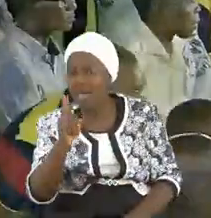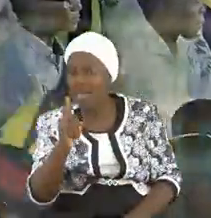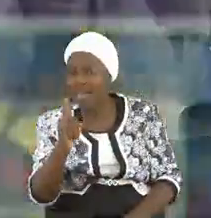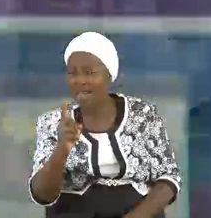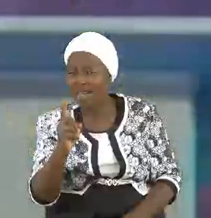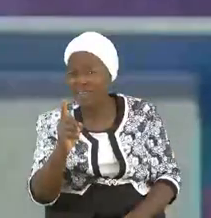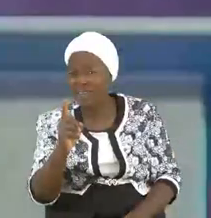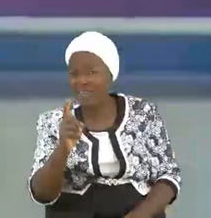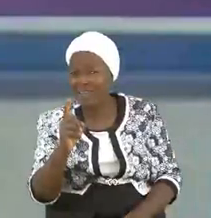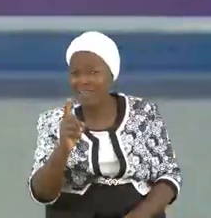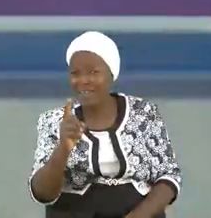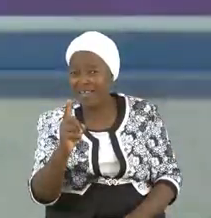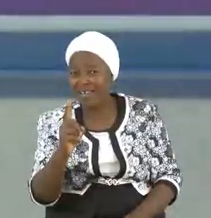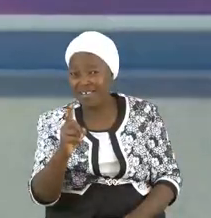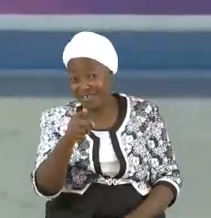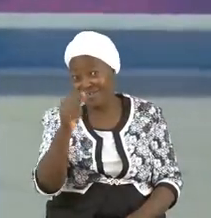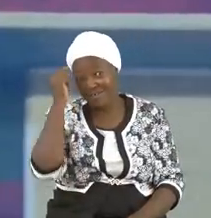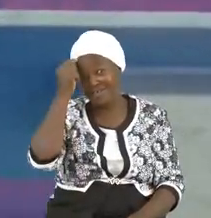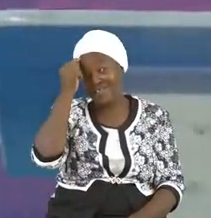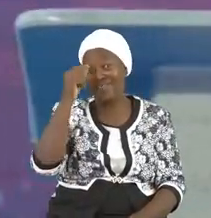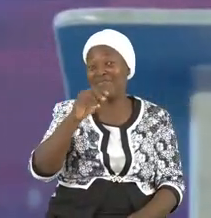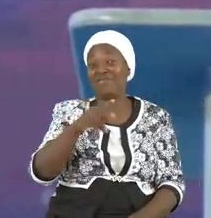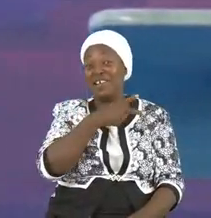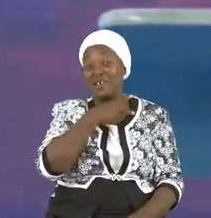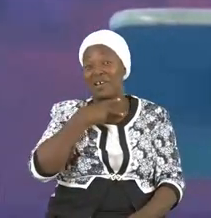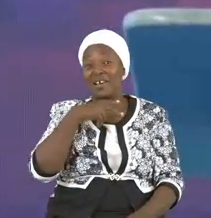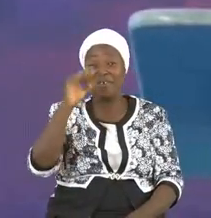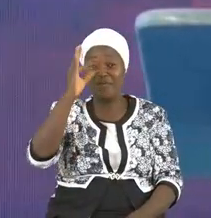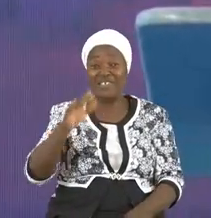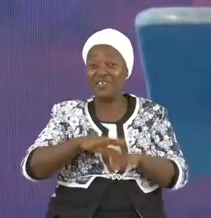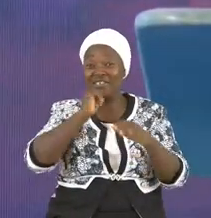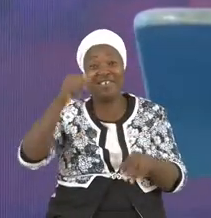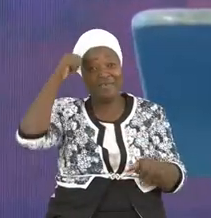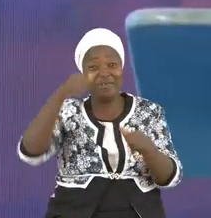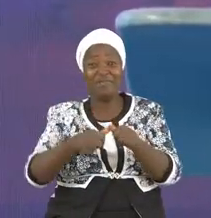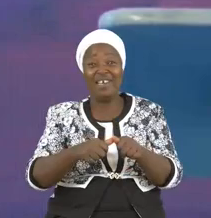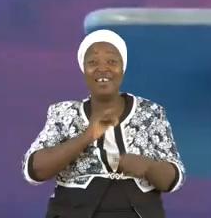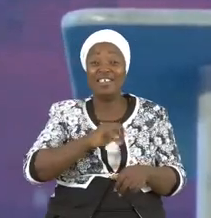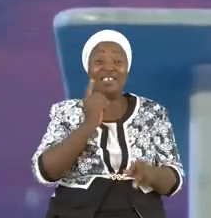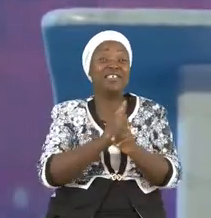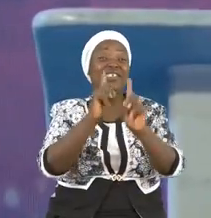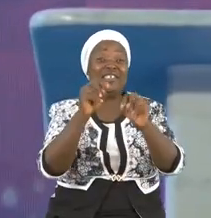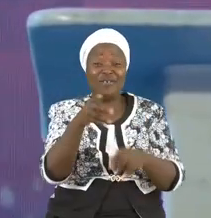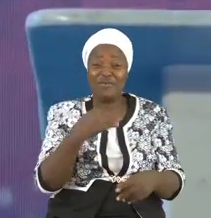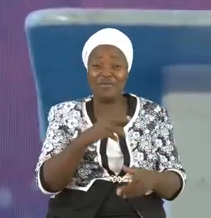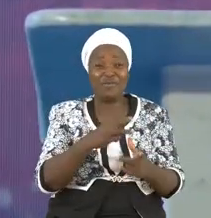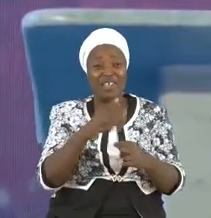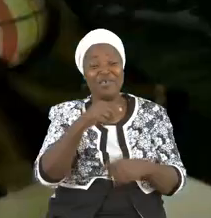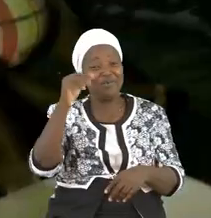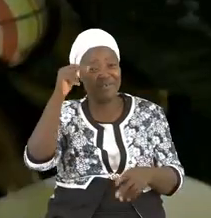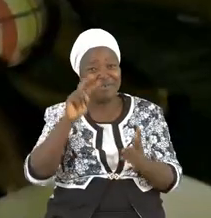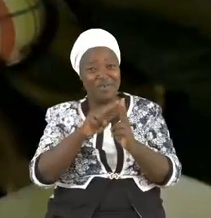What, you think I didn't remember? I was testing you. Whether you remember or not, I remember, you